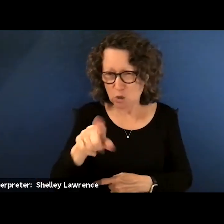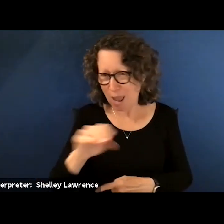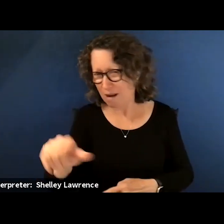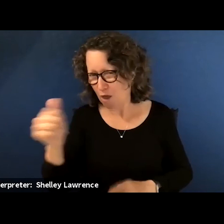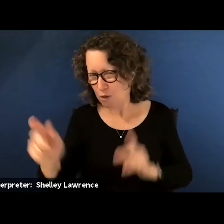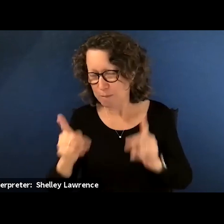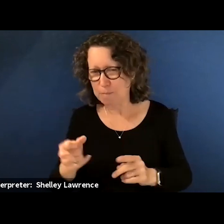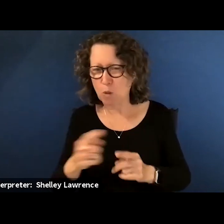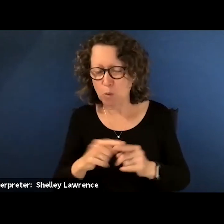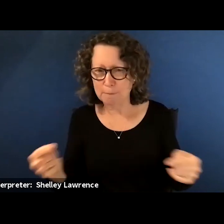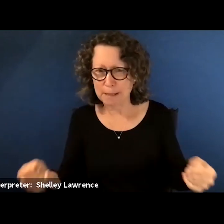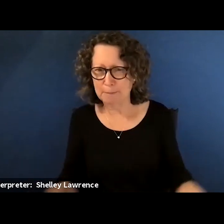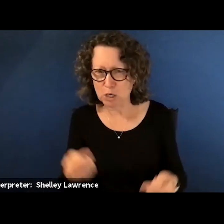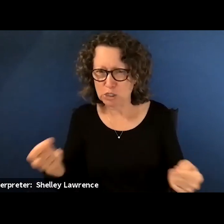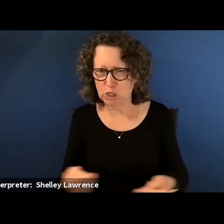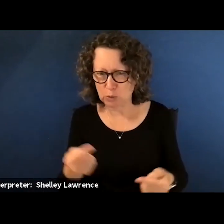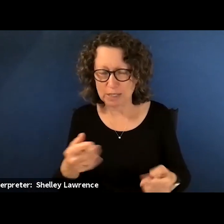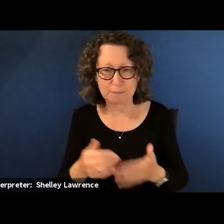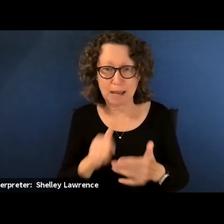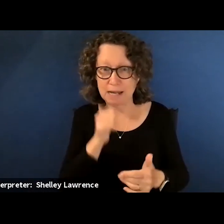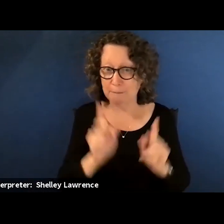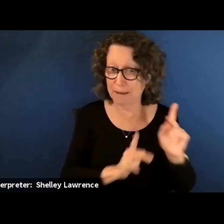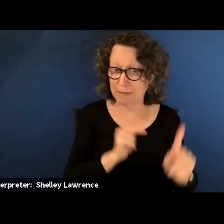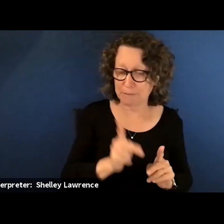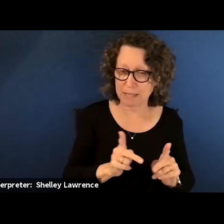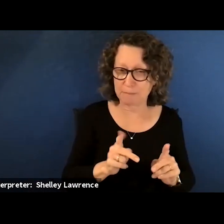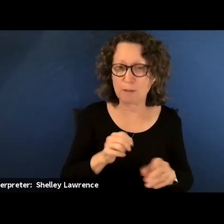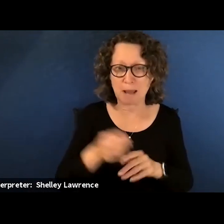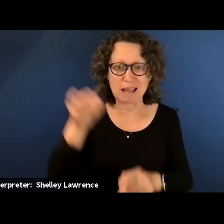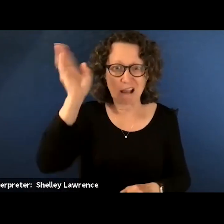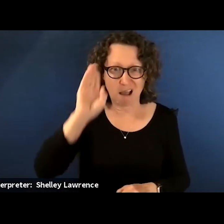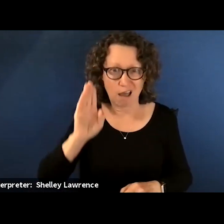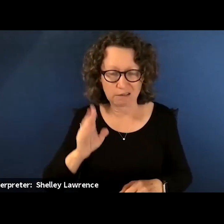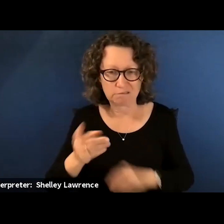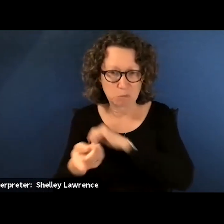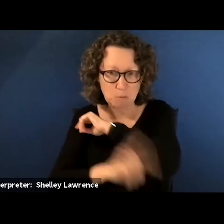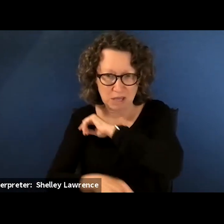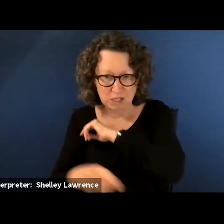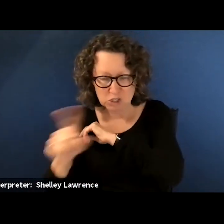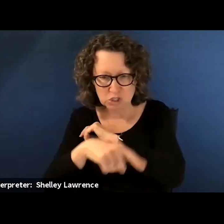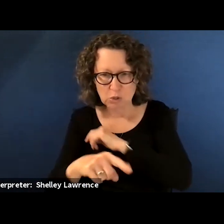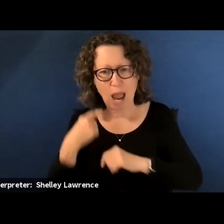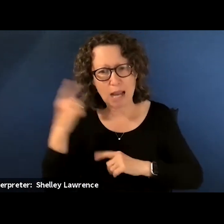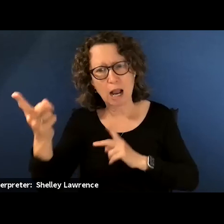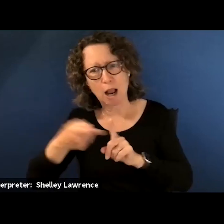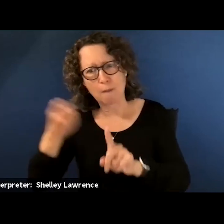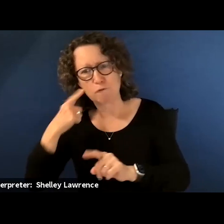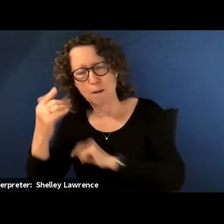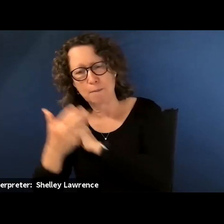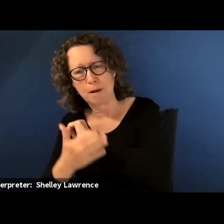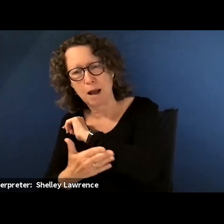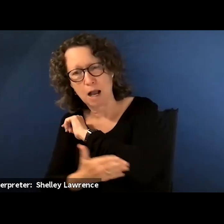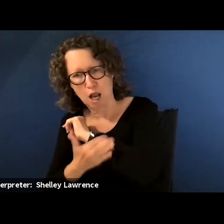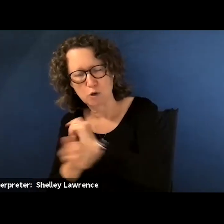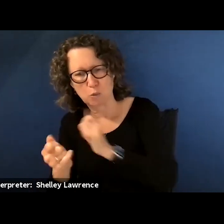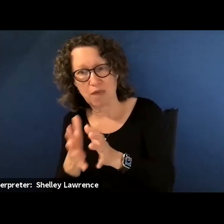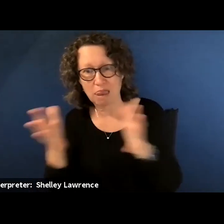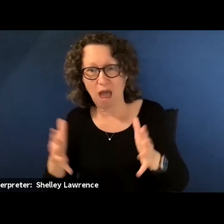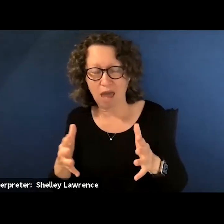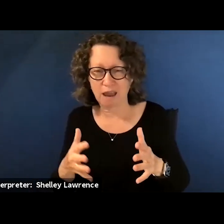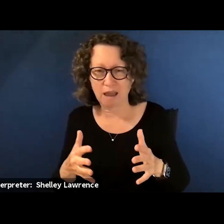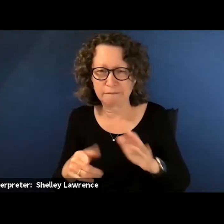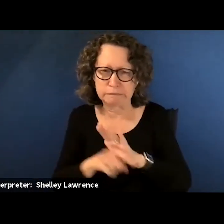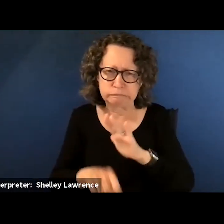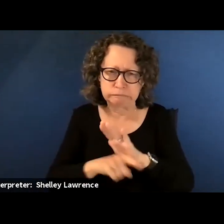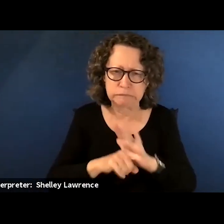be persecuted. If you're not by the people, you'll be by God. I came from a country with a lot of corruption, and I can smell